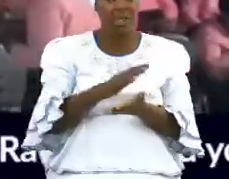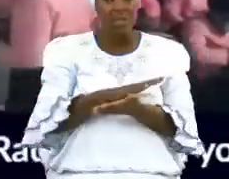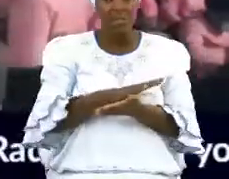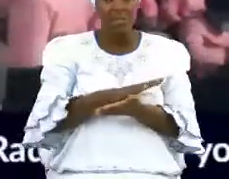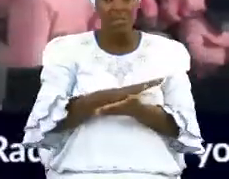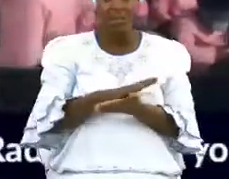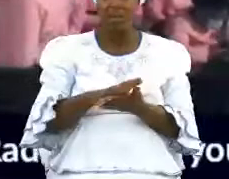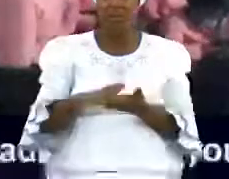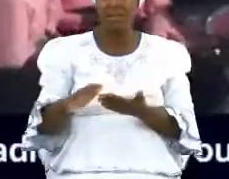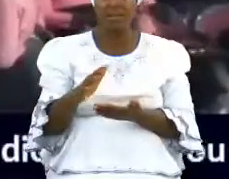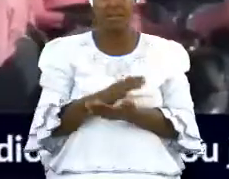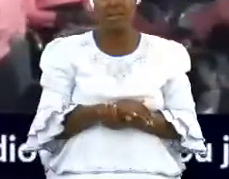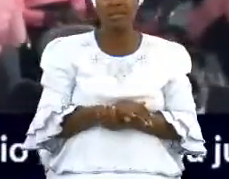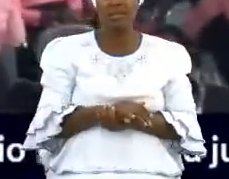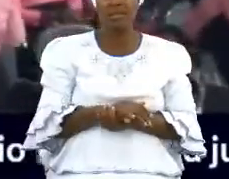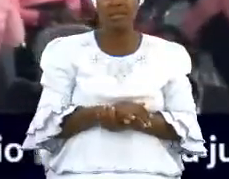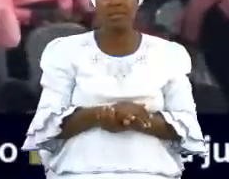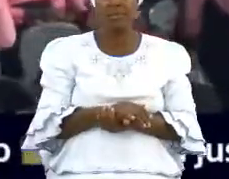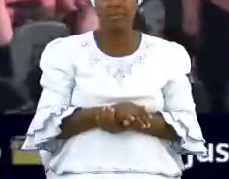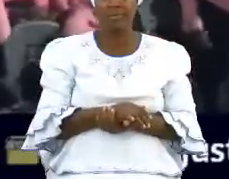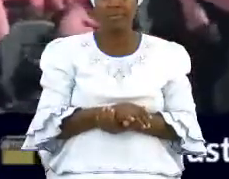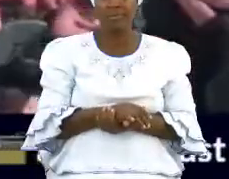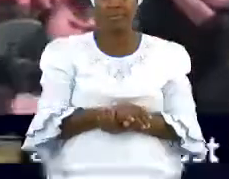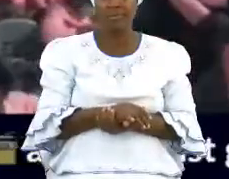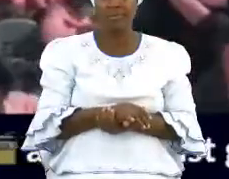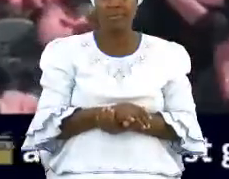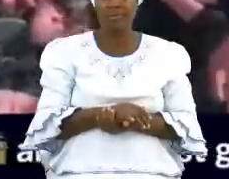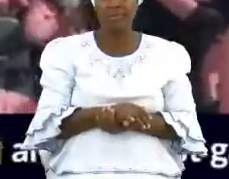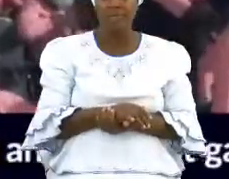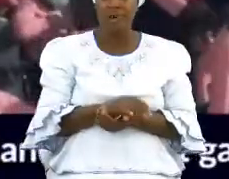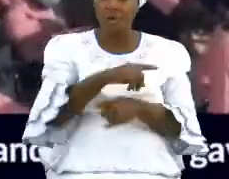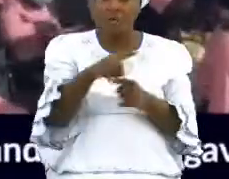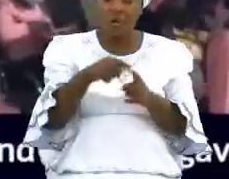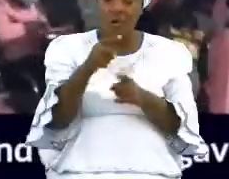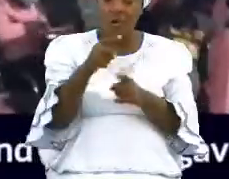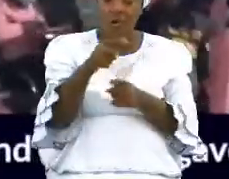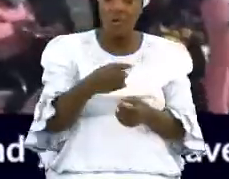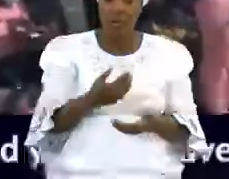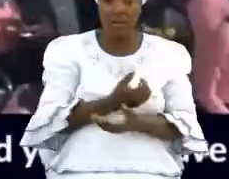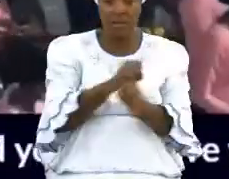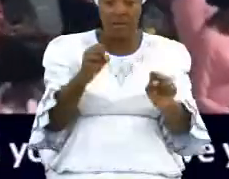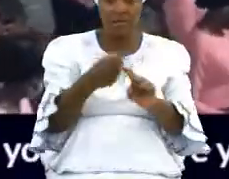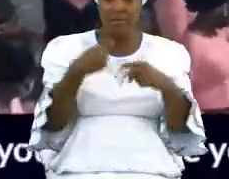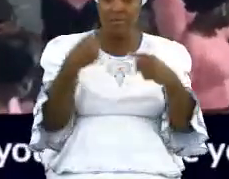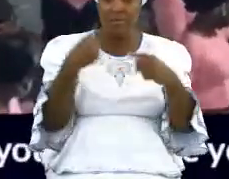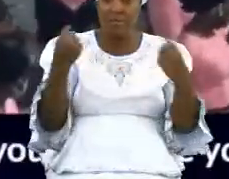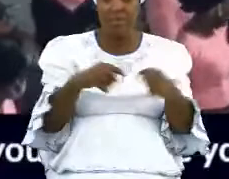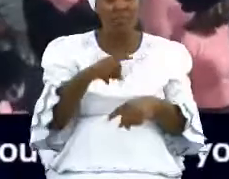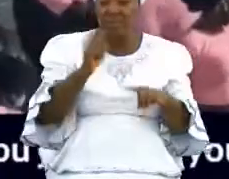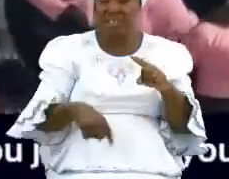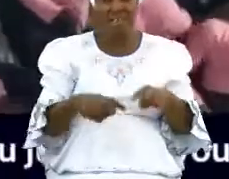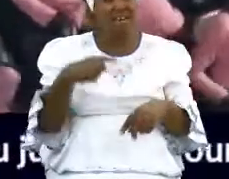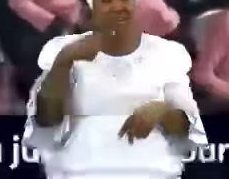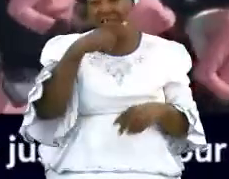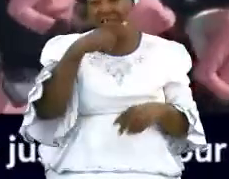When you have repented, you tell the truth. You can't tell lies again. You can't deceive anybody again. Tell the truth.